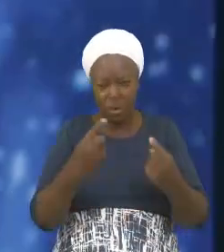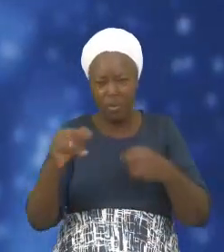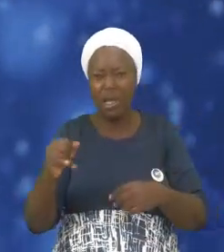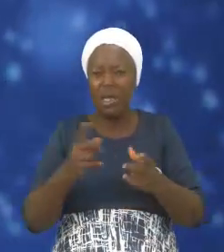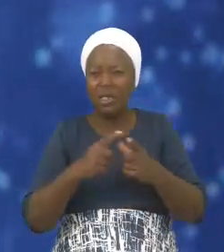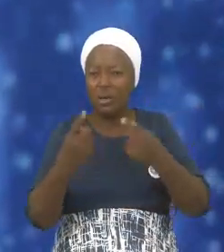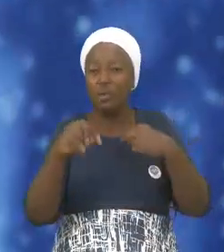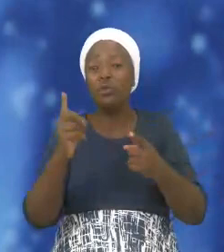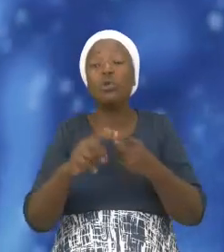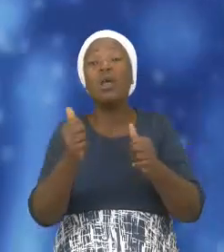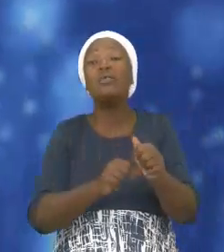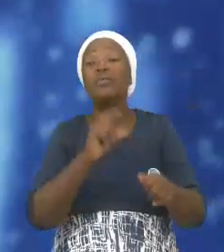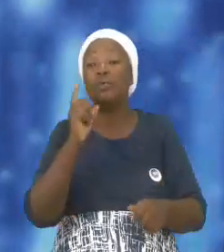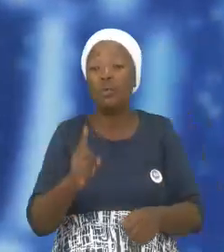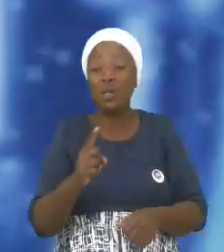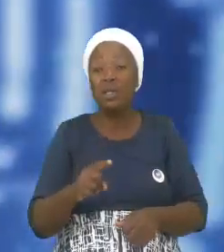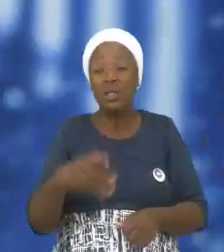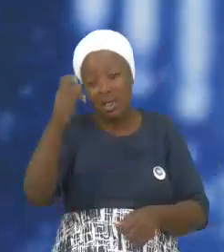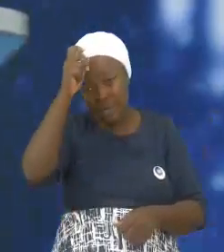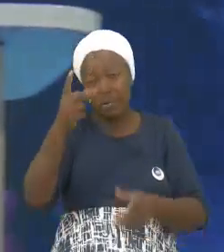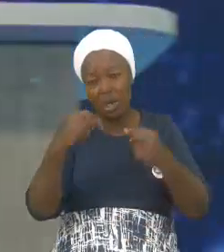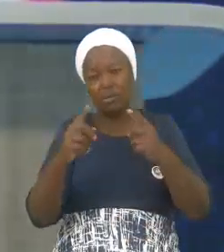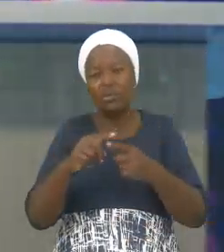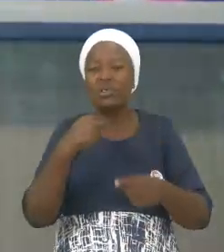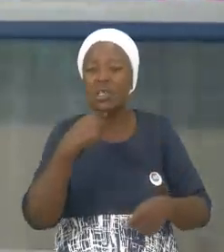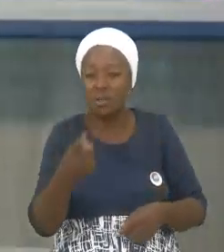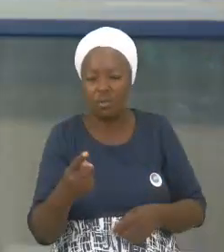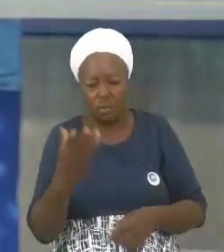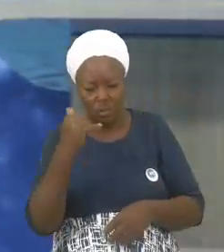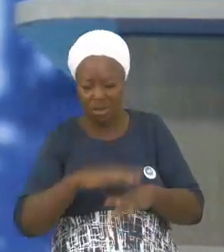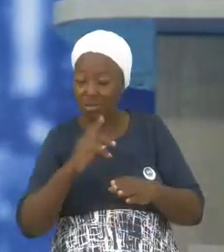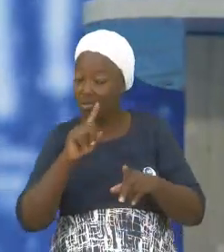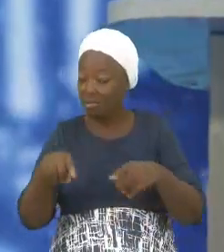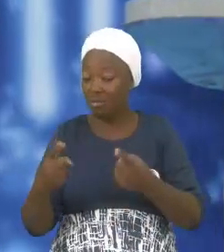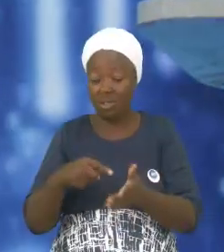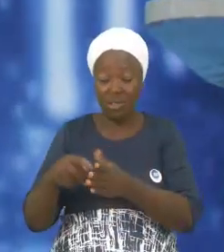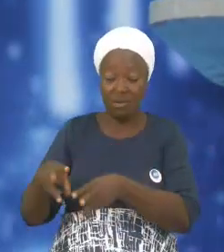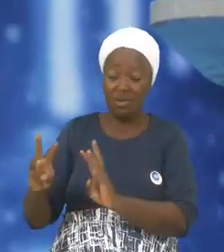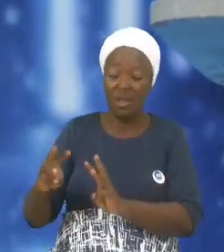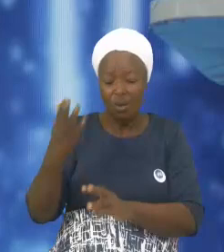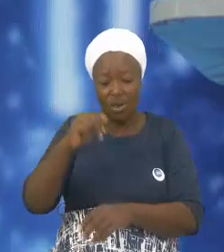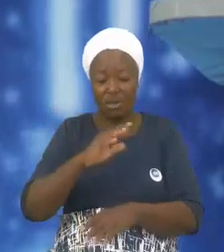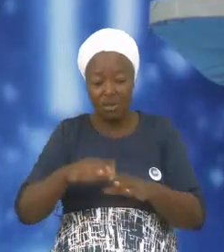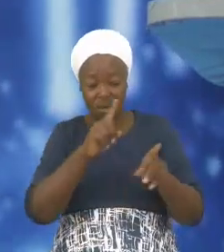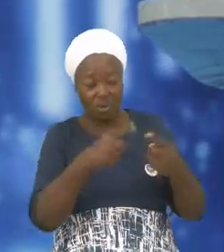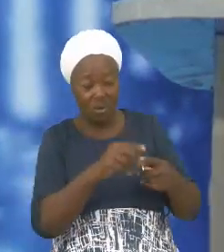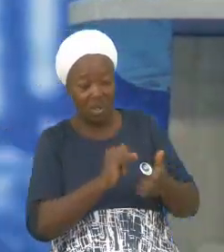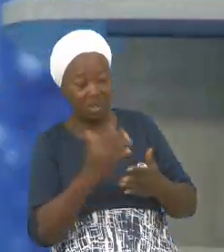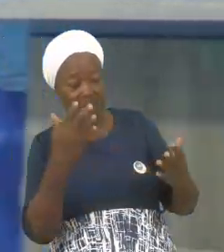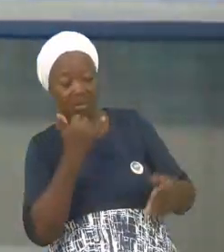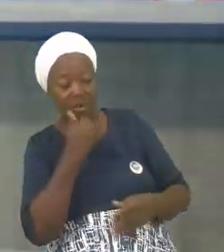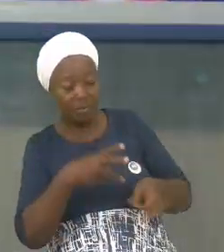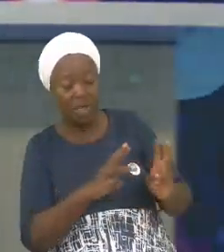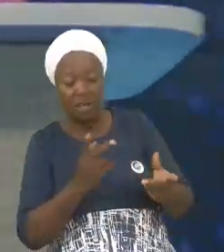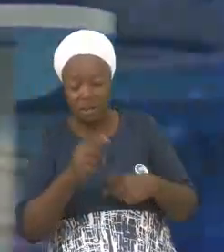to everyone. He comes to tell you, why don't you go this wrong direction? Why don't you go into darkness? Why don't you